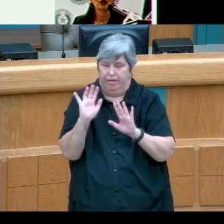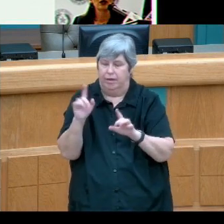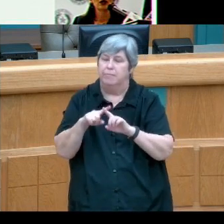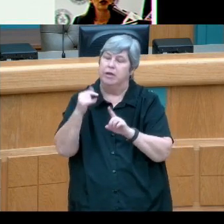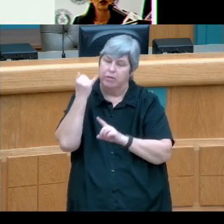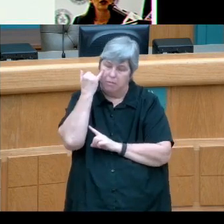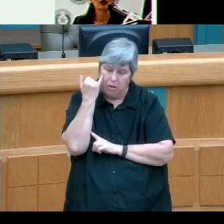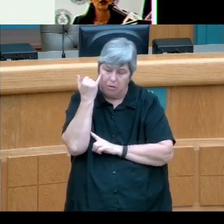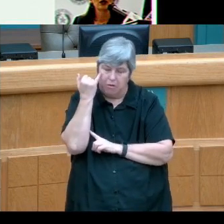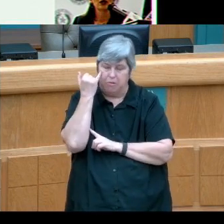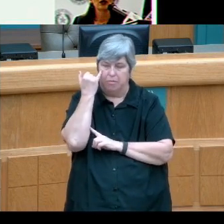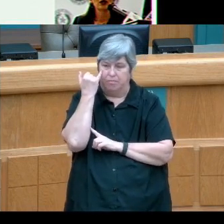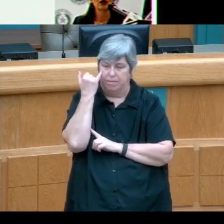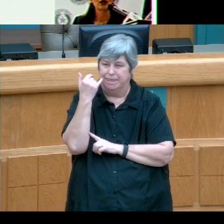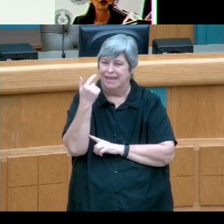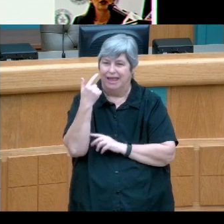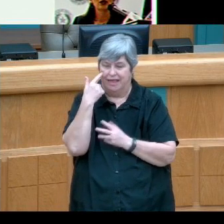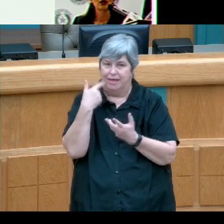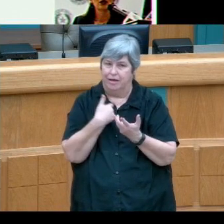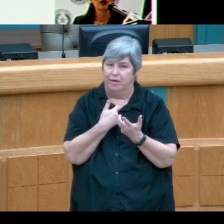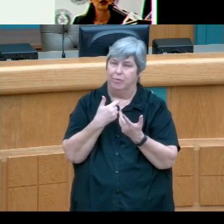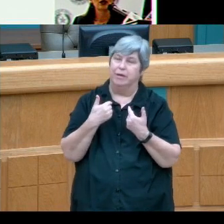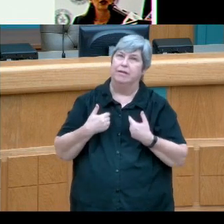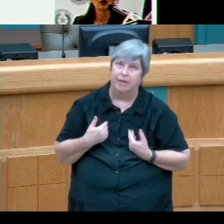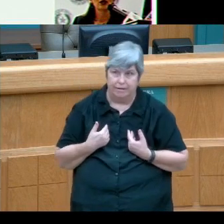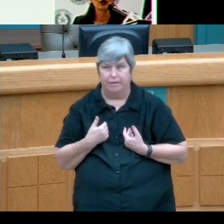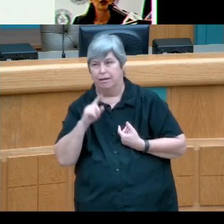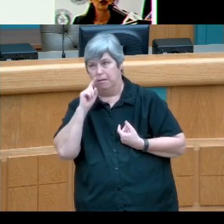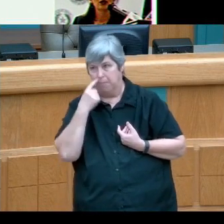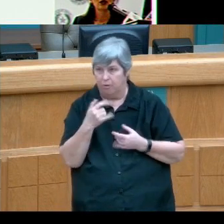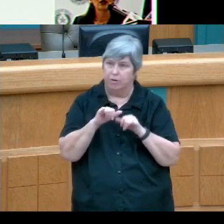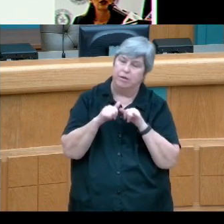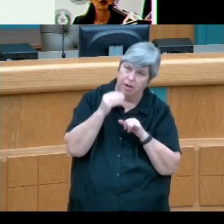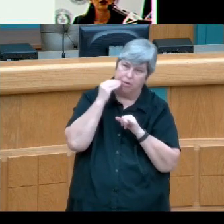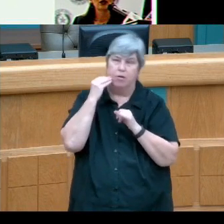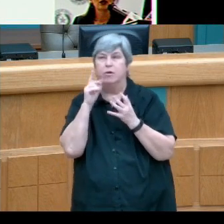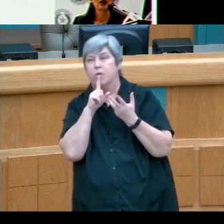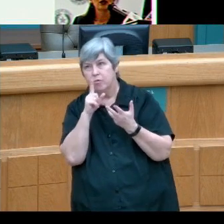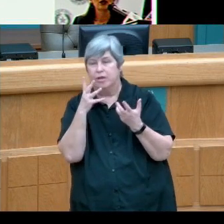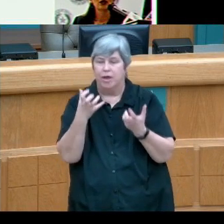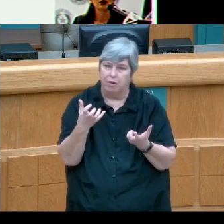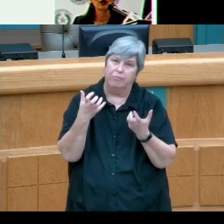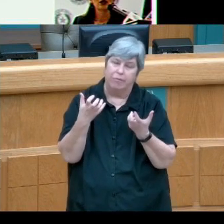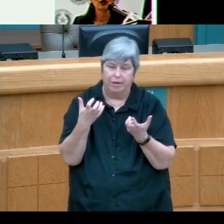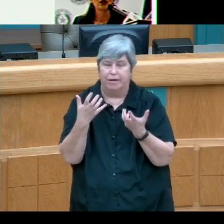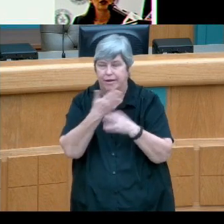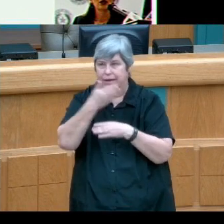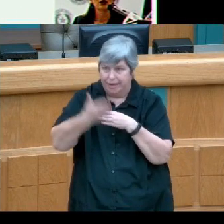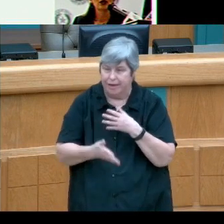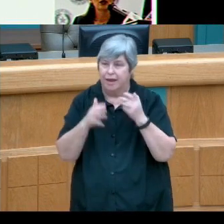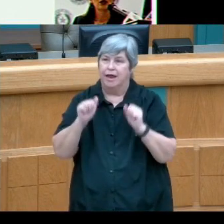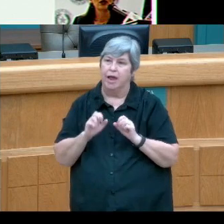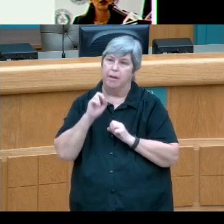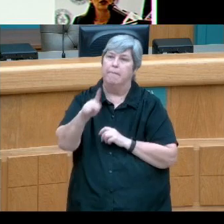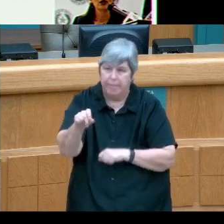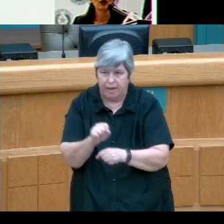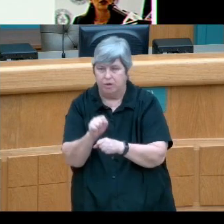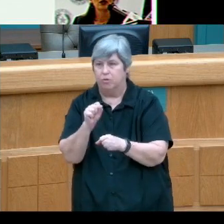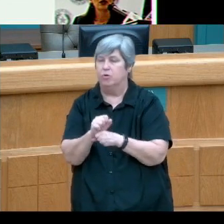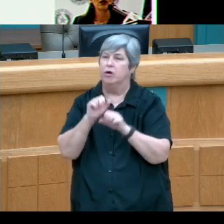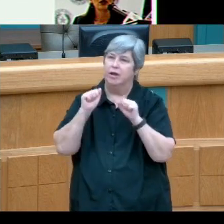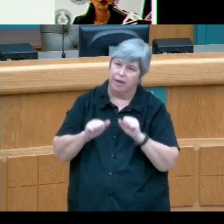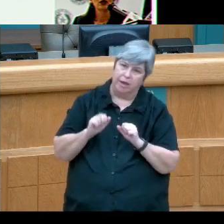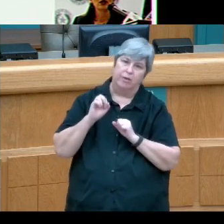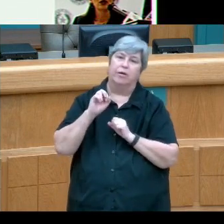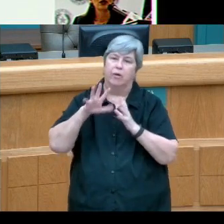but I think we all have cabin fever at this point, and what we really want to do is end the stay-at-home so we can go back to work and so